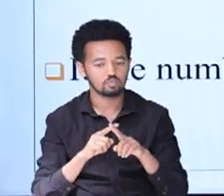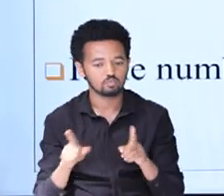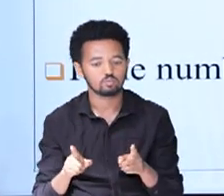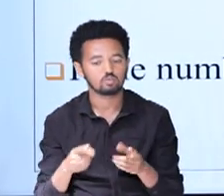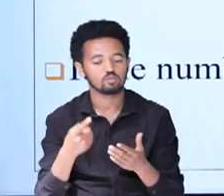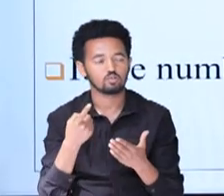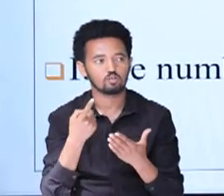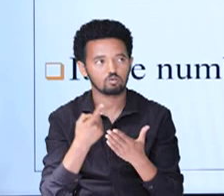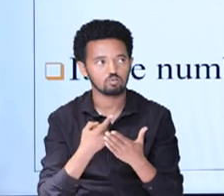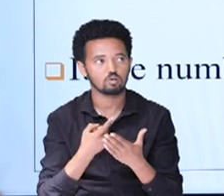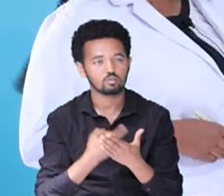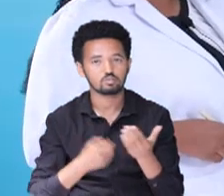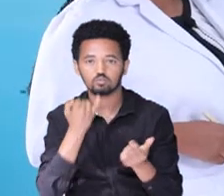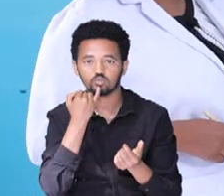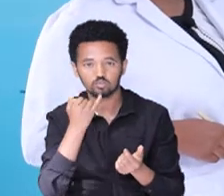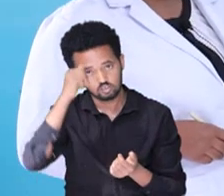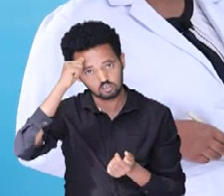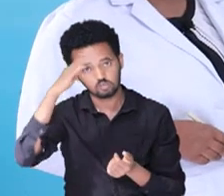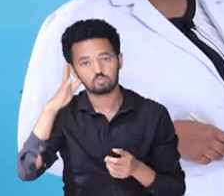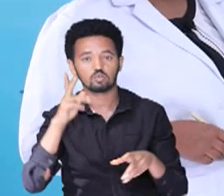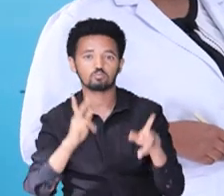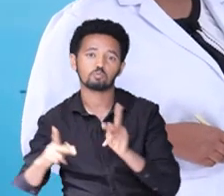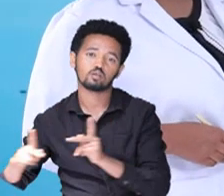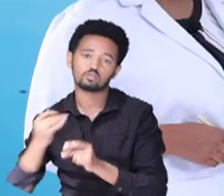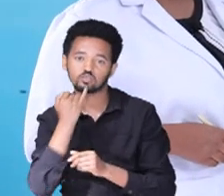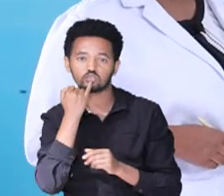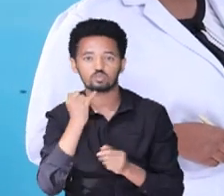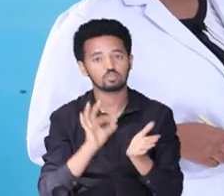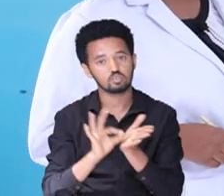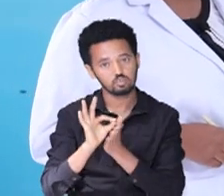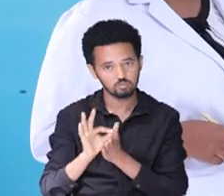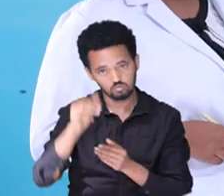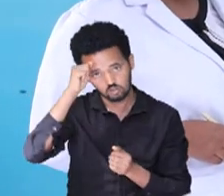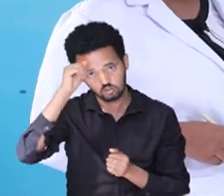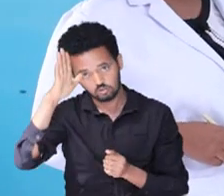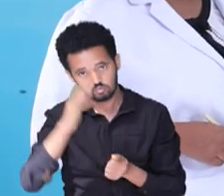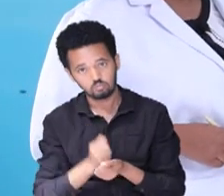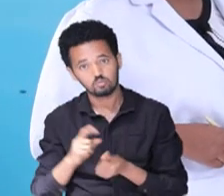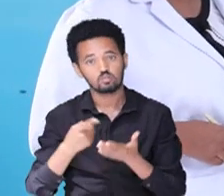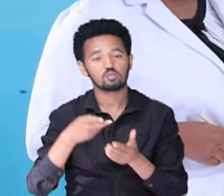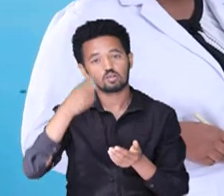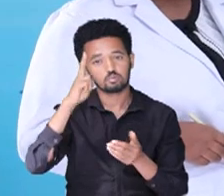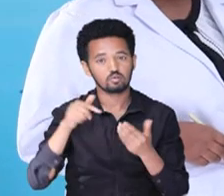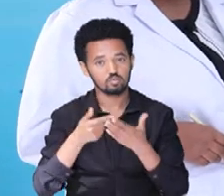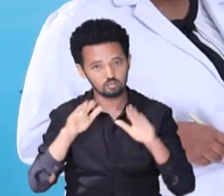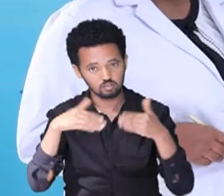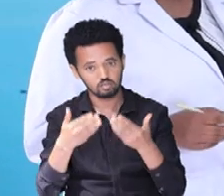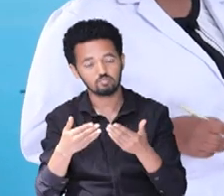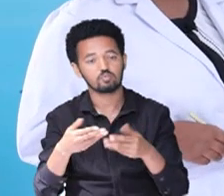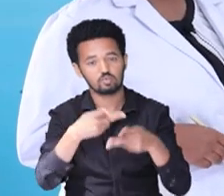is human population. Human population is a number of human inhabitants in a given